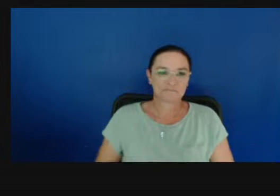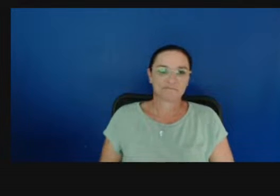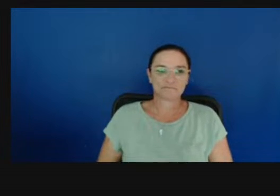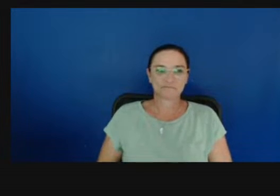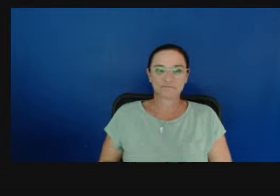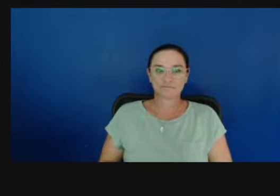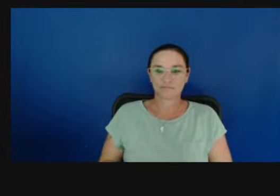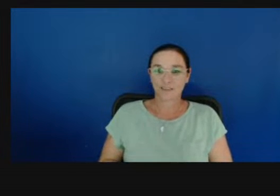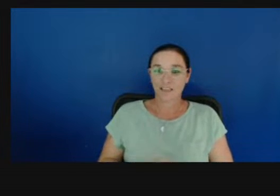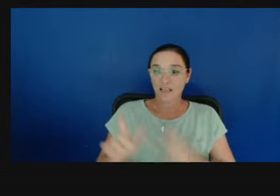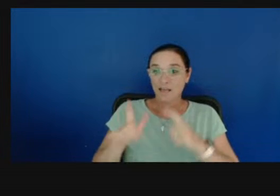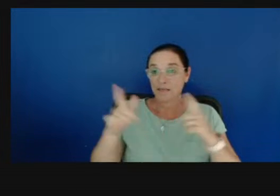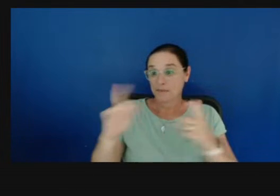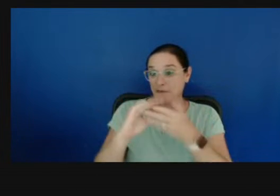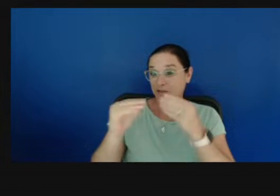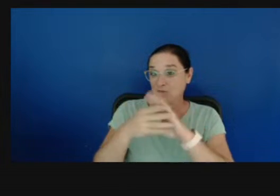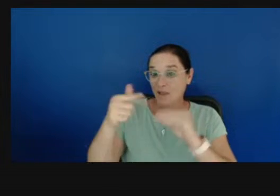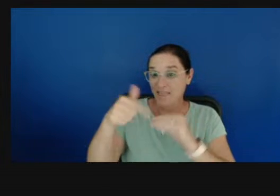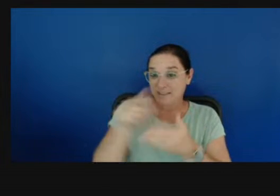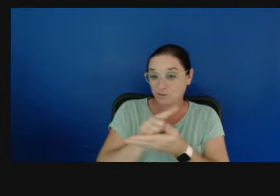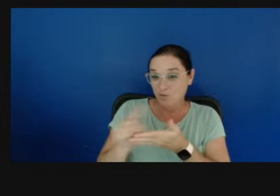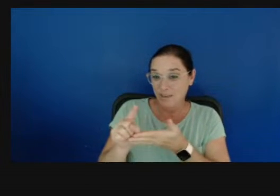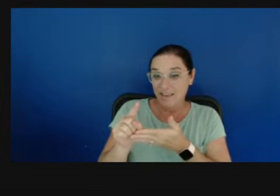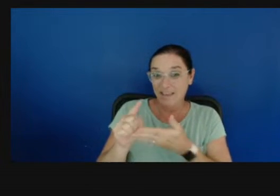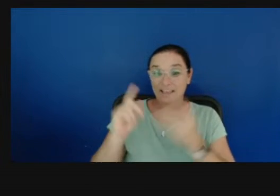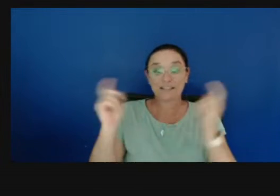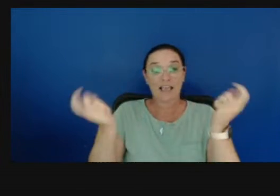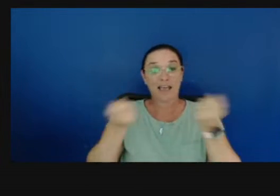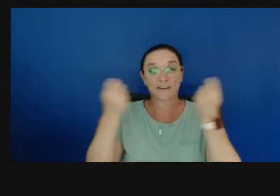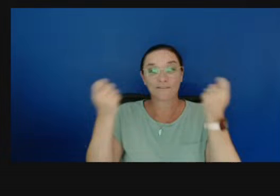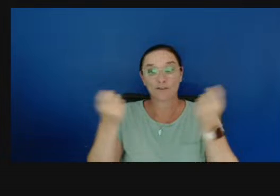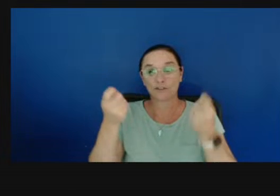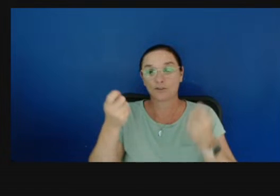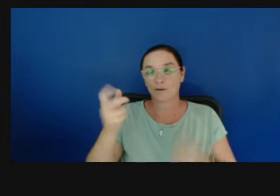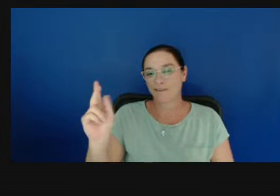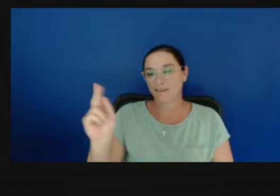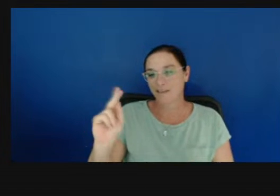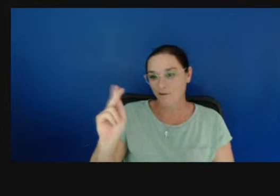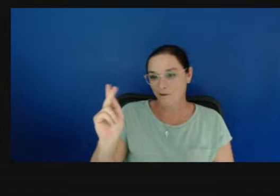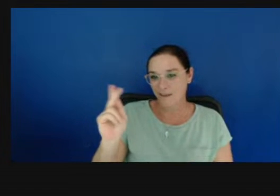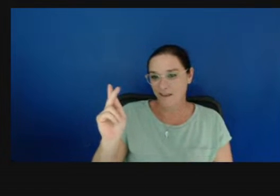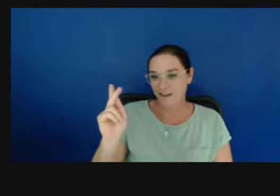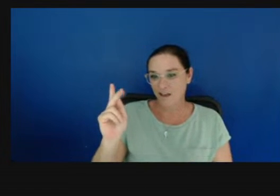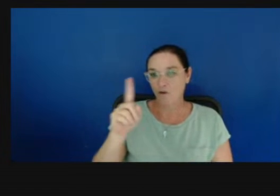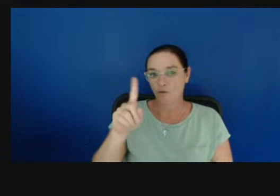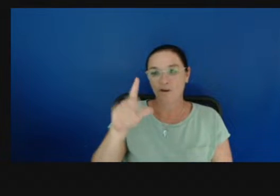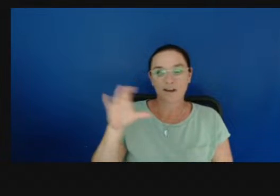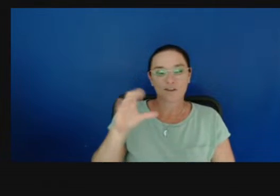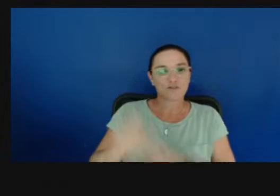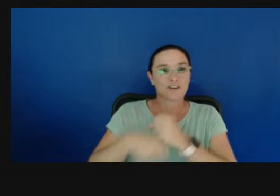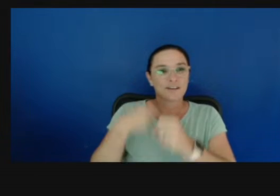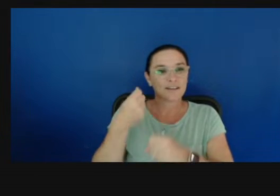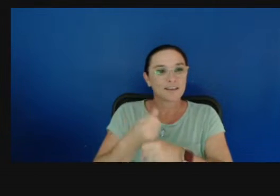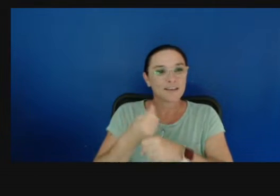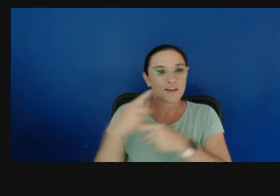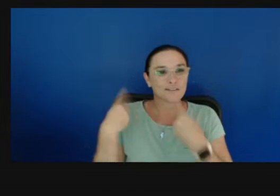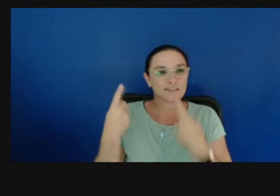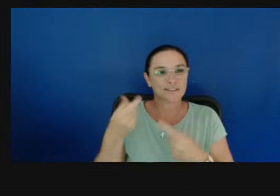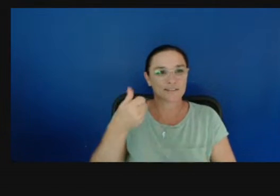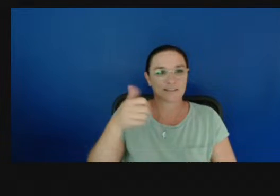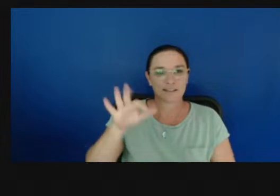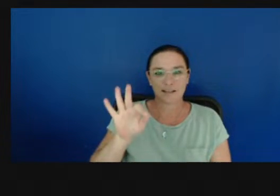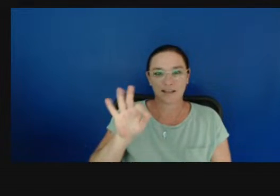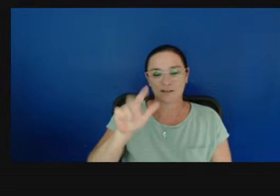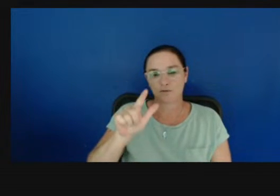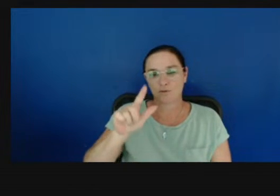Yeah, the big story this week is obviously the anniversary of Kilauea's 100 years since the 1924 explosive